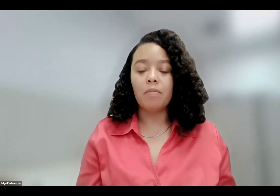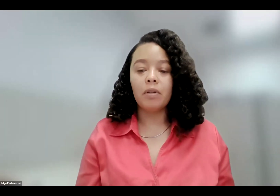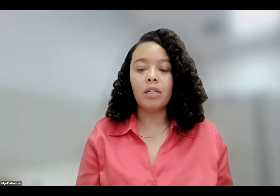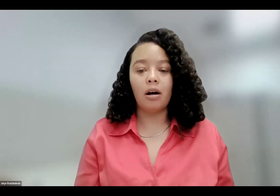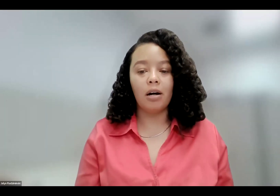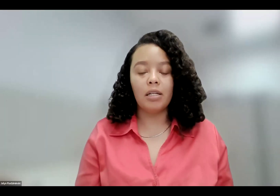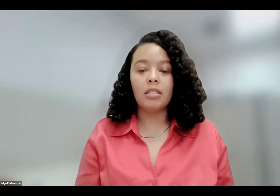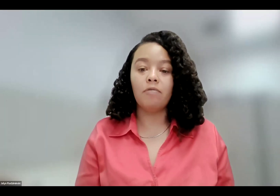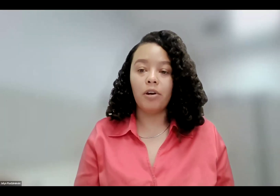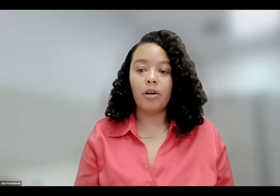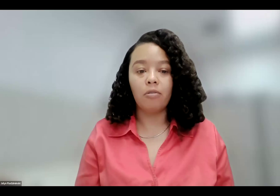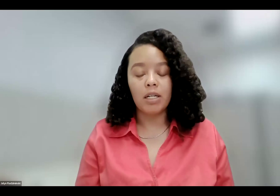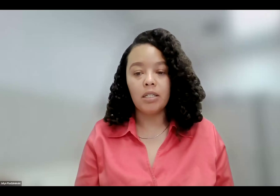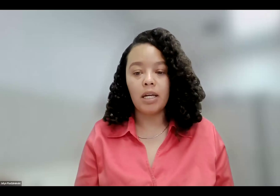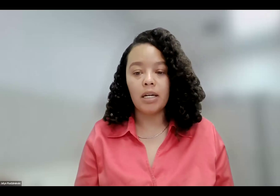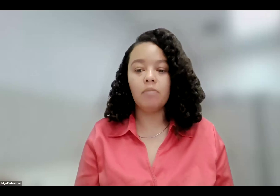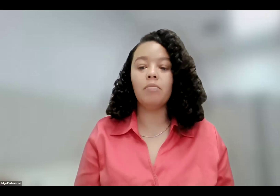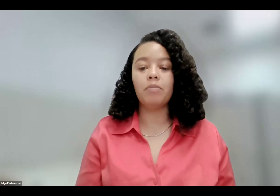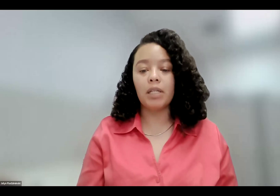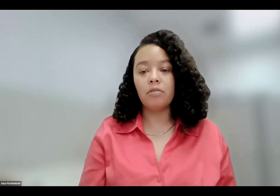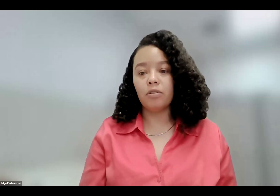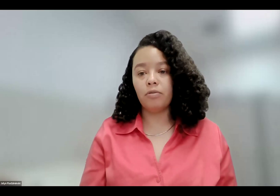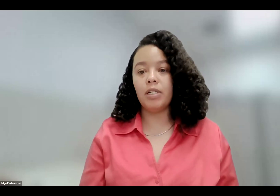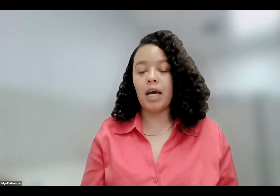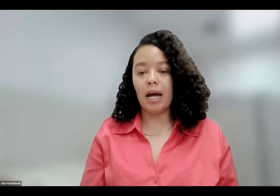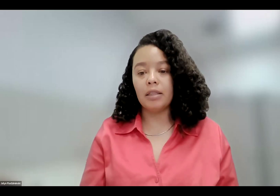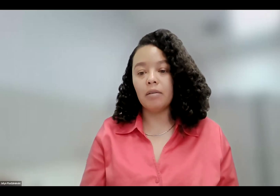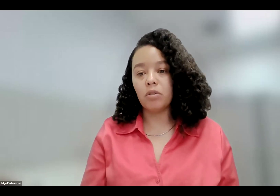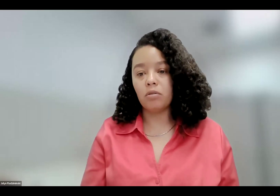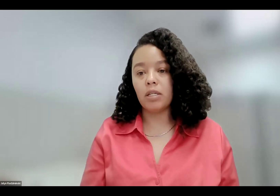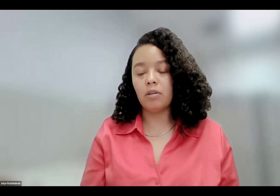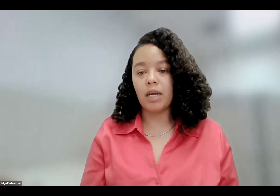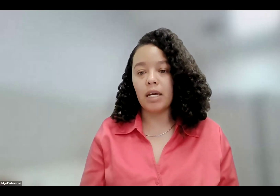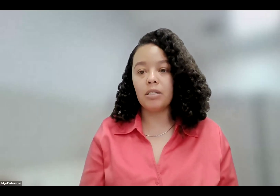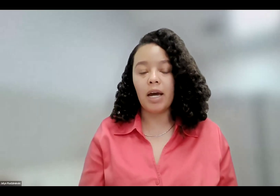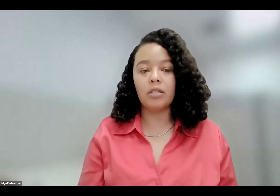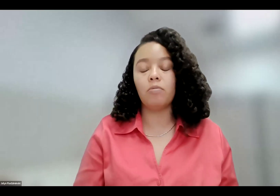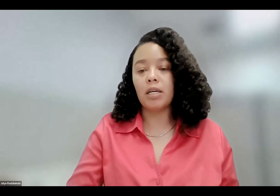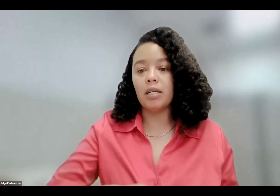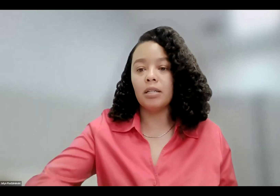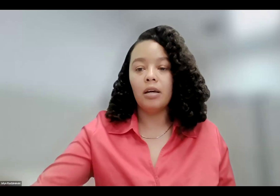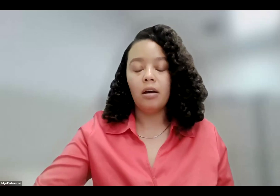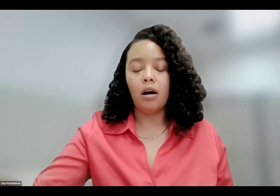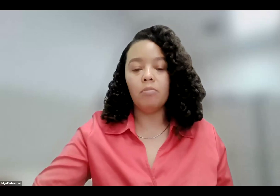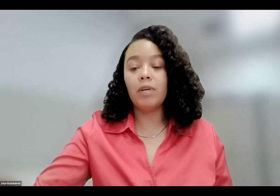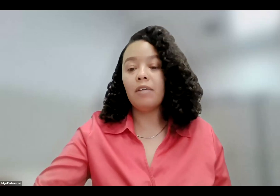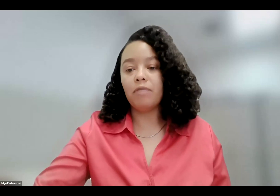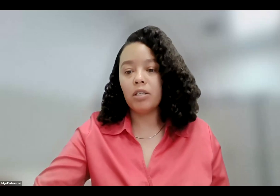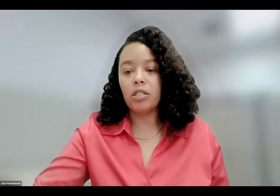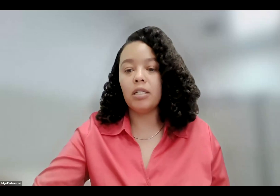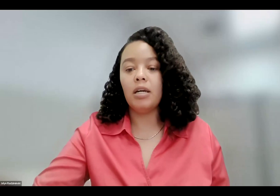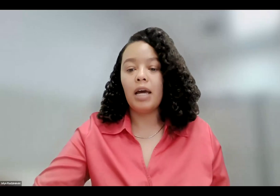if people in the audience, if there are questions that come up, please feel free to add them to the Q&A chat so we can